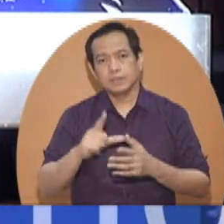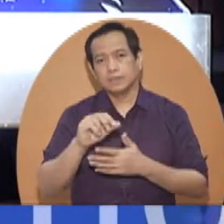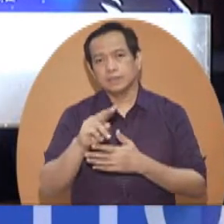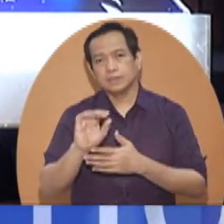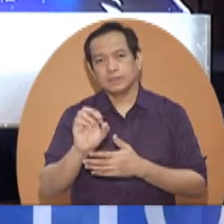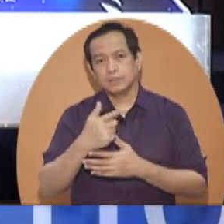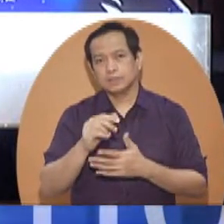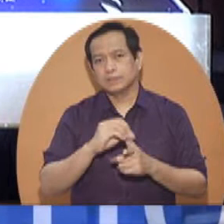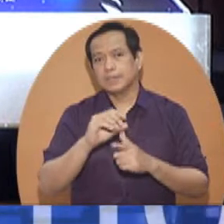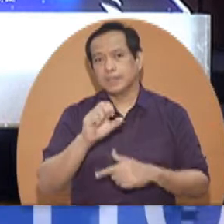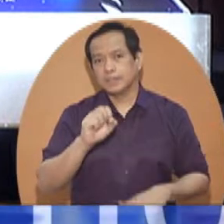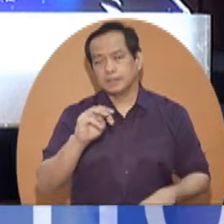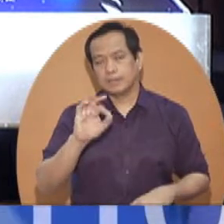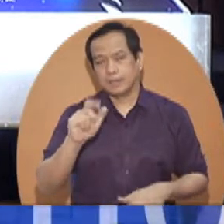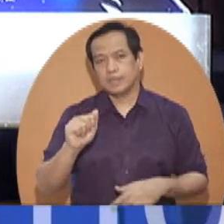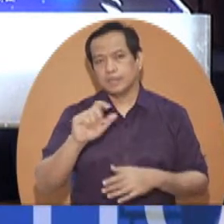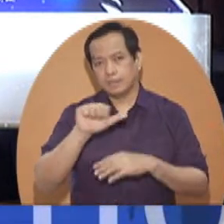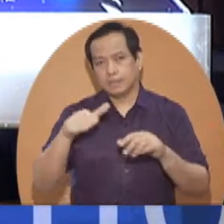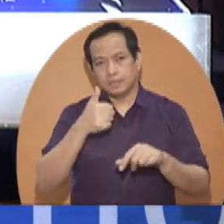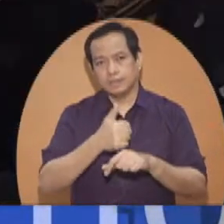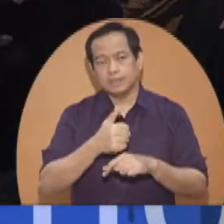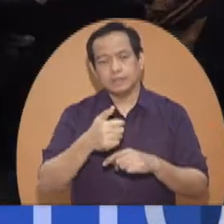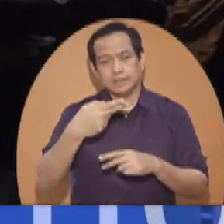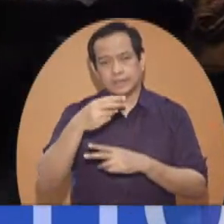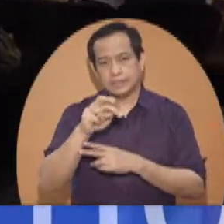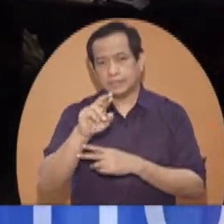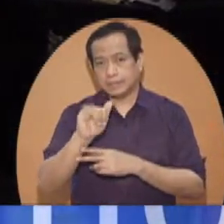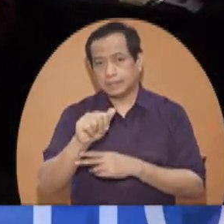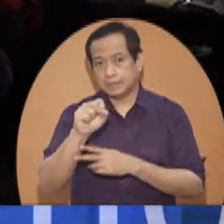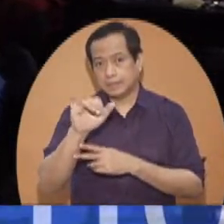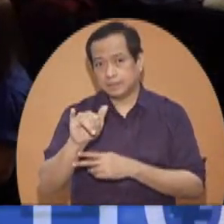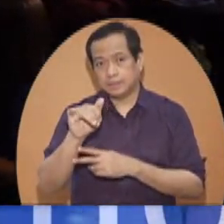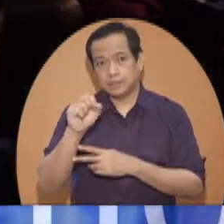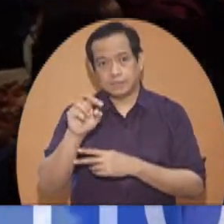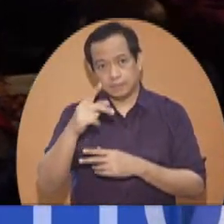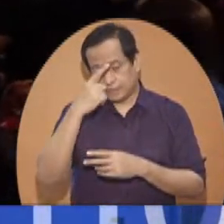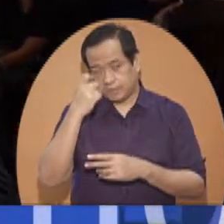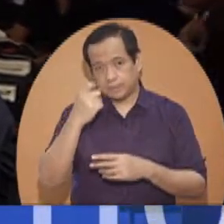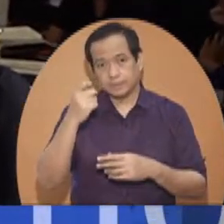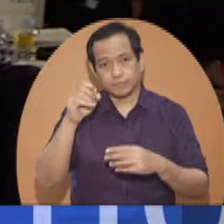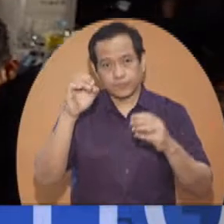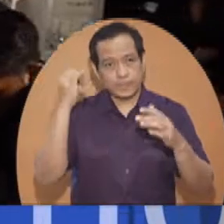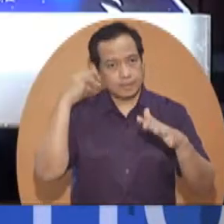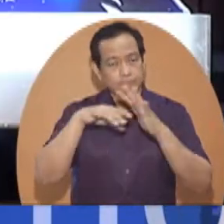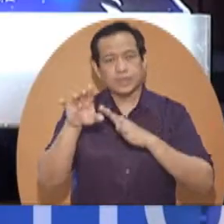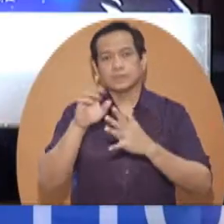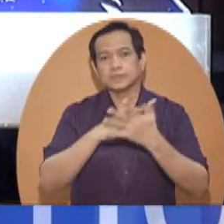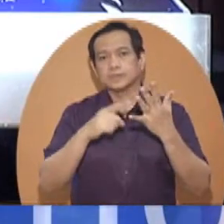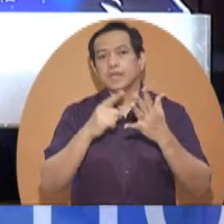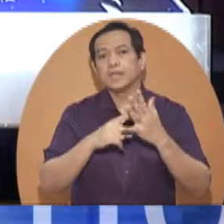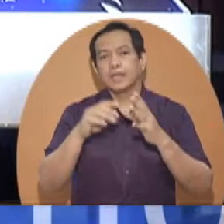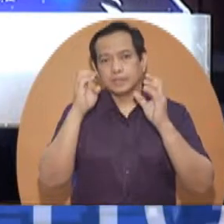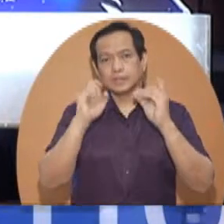our SMFI founder, Mr. Henry C. Sr., because he envisioned education to be a